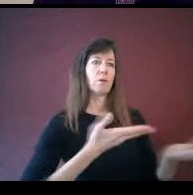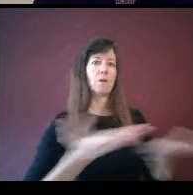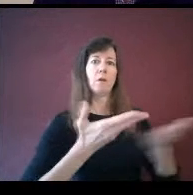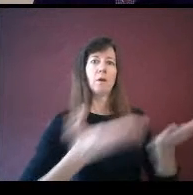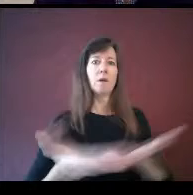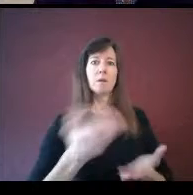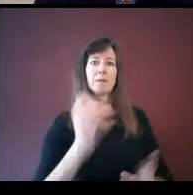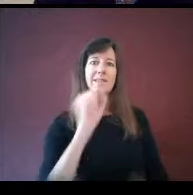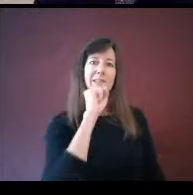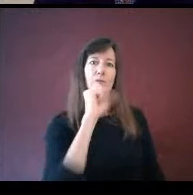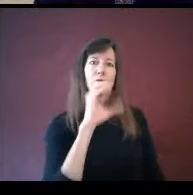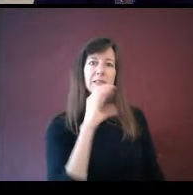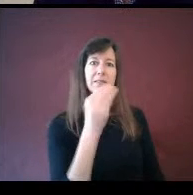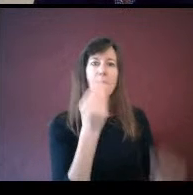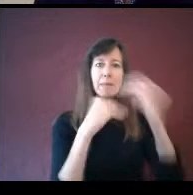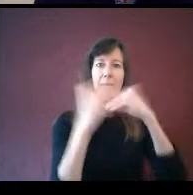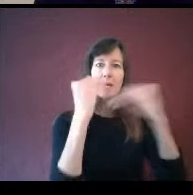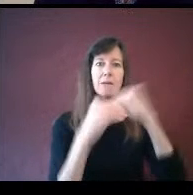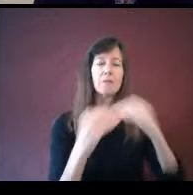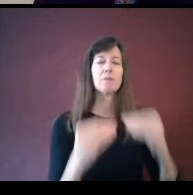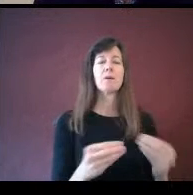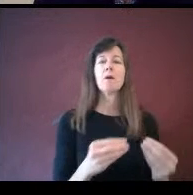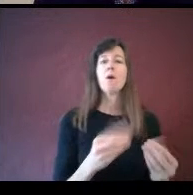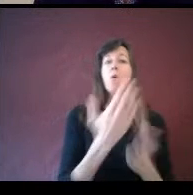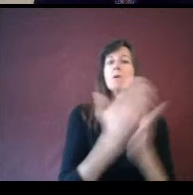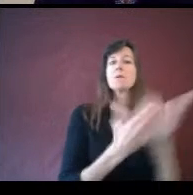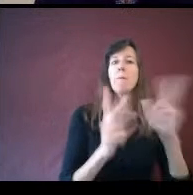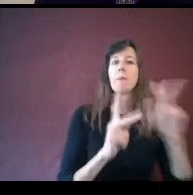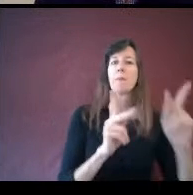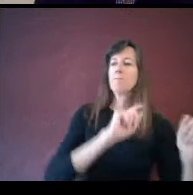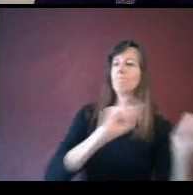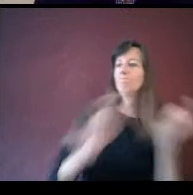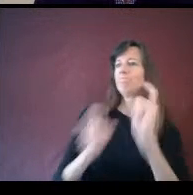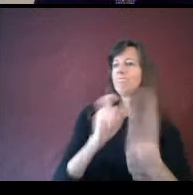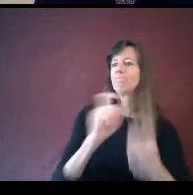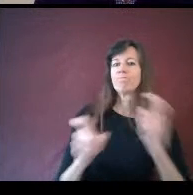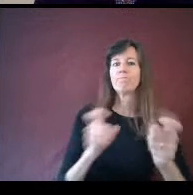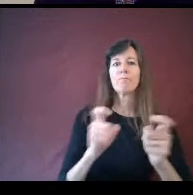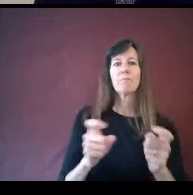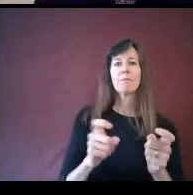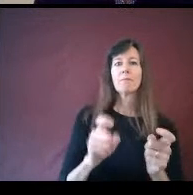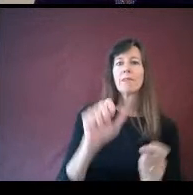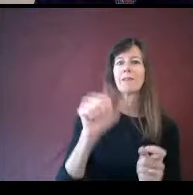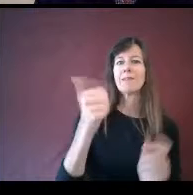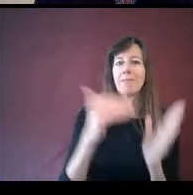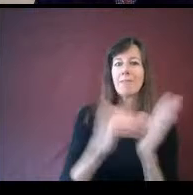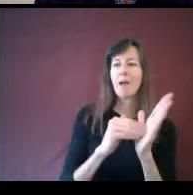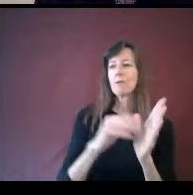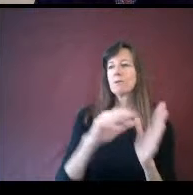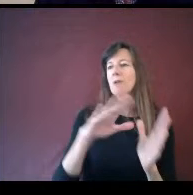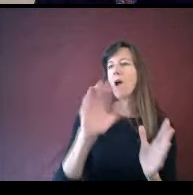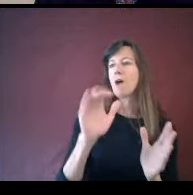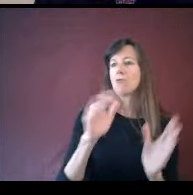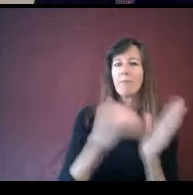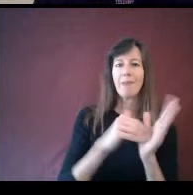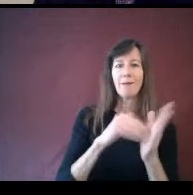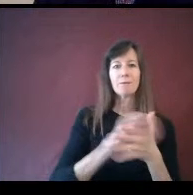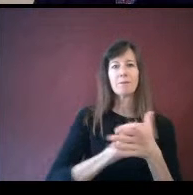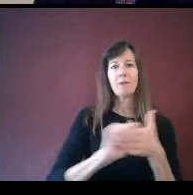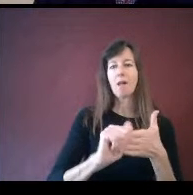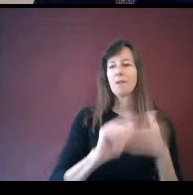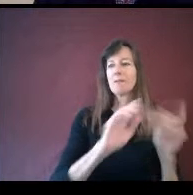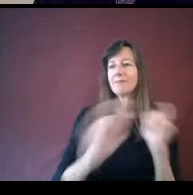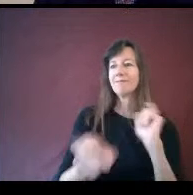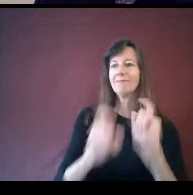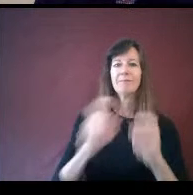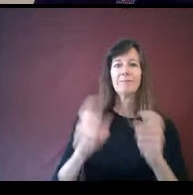philanthropic donors contributing tens or even hundreds of thousands of dollars to make sure that we can run Project Resilience and get